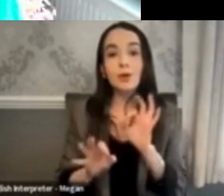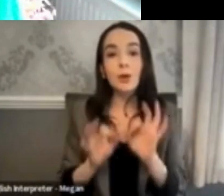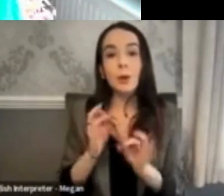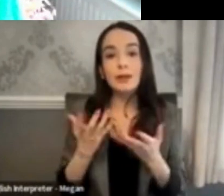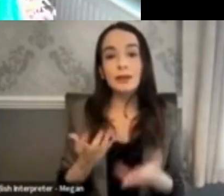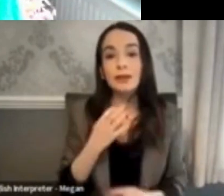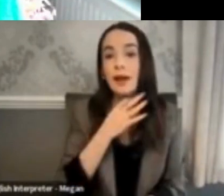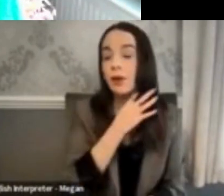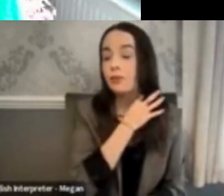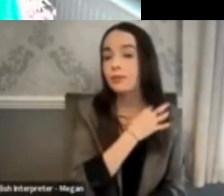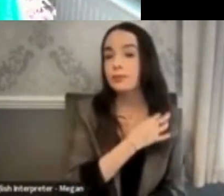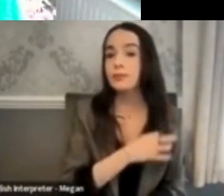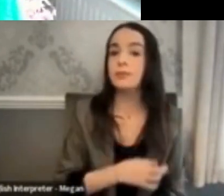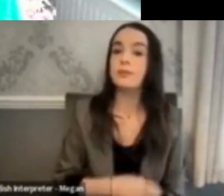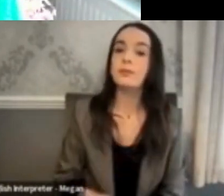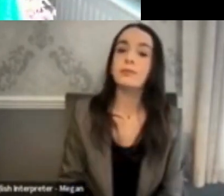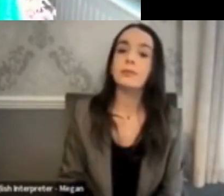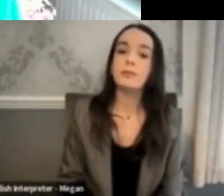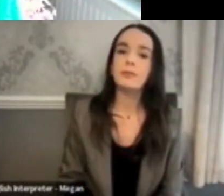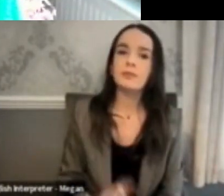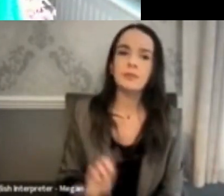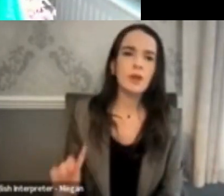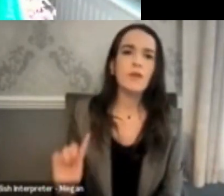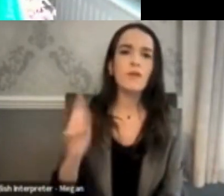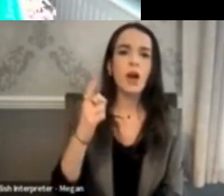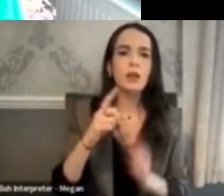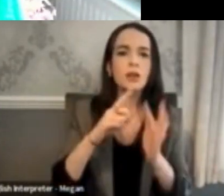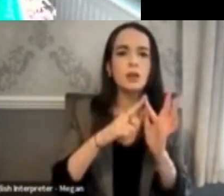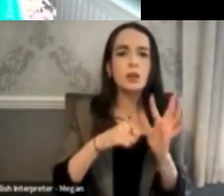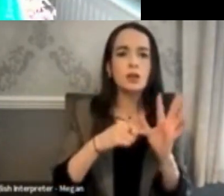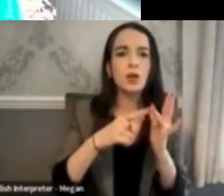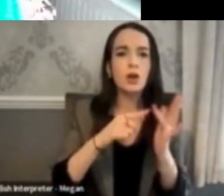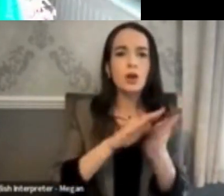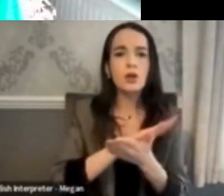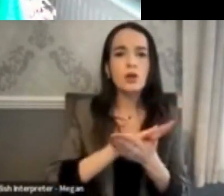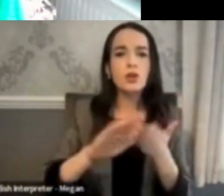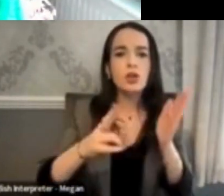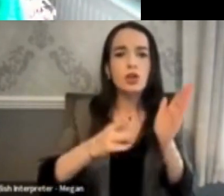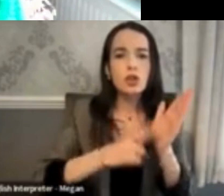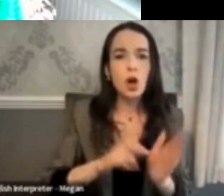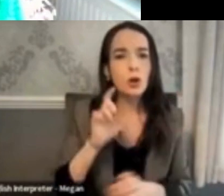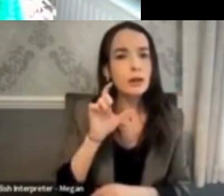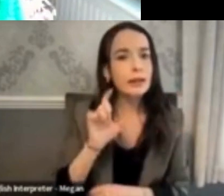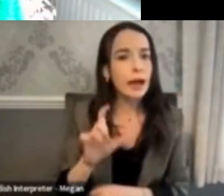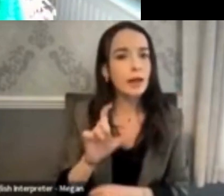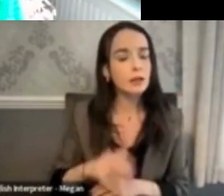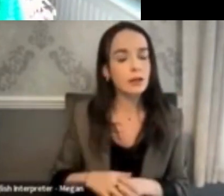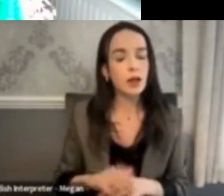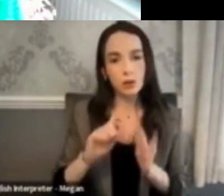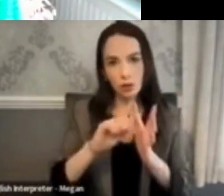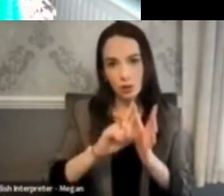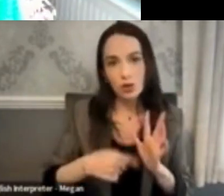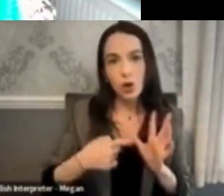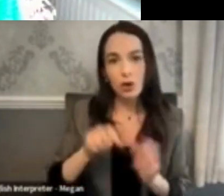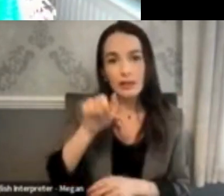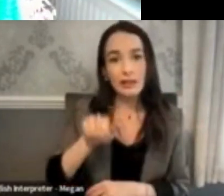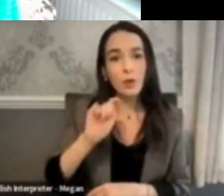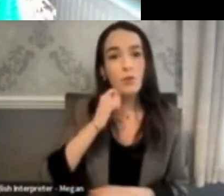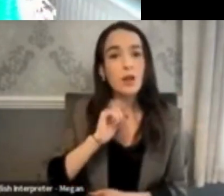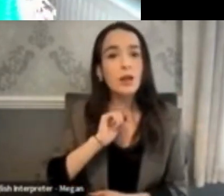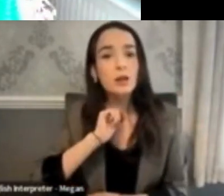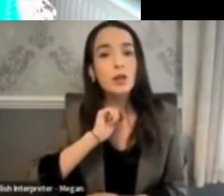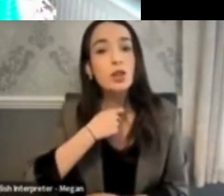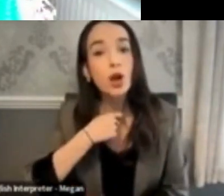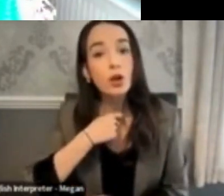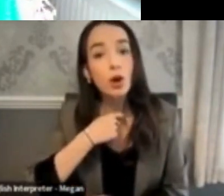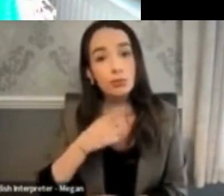First, I'd like to go to John Callister. John, somebody in my team's going to turn on your microphone, if you wouldn't mind coming